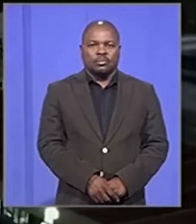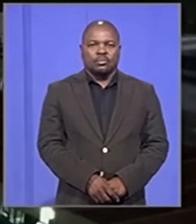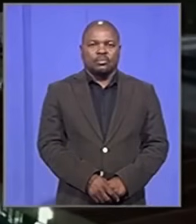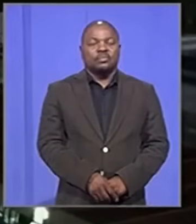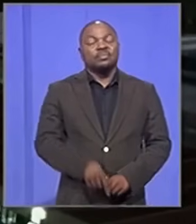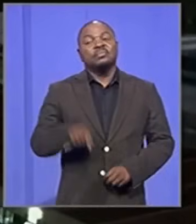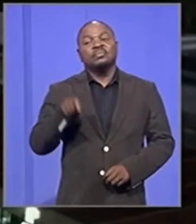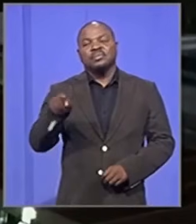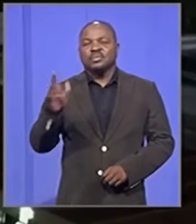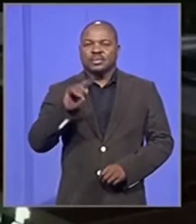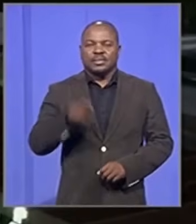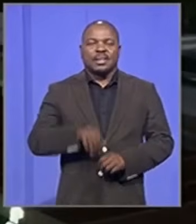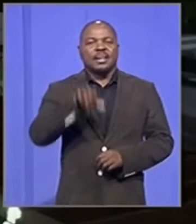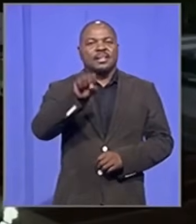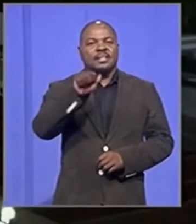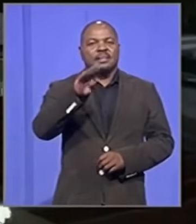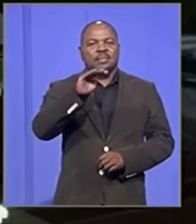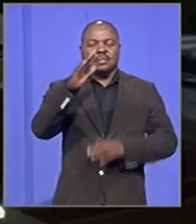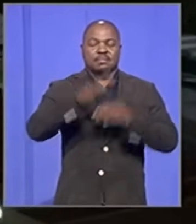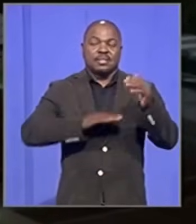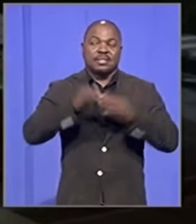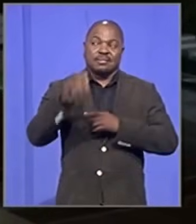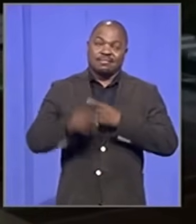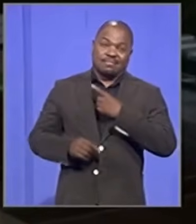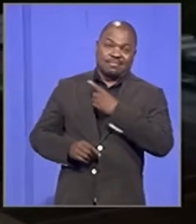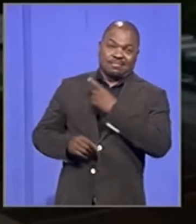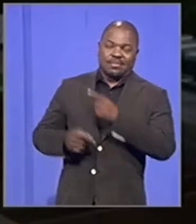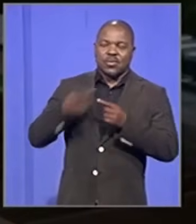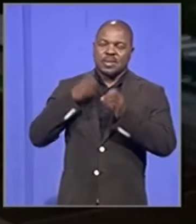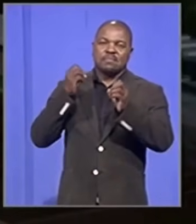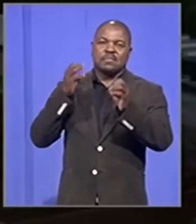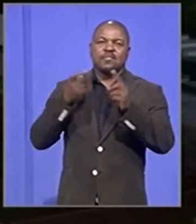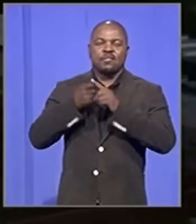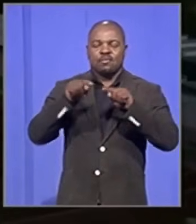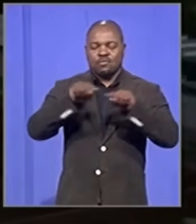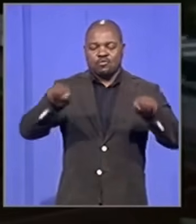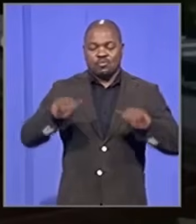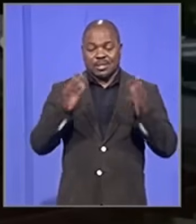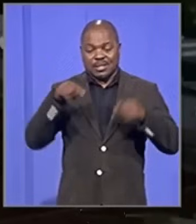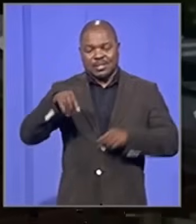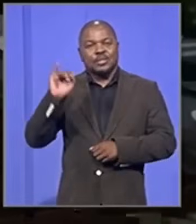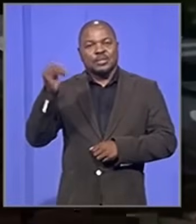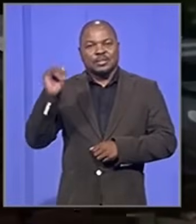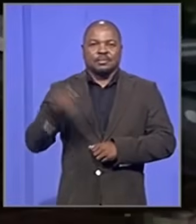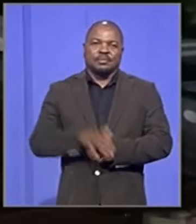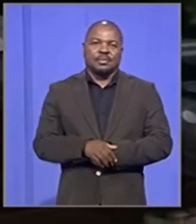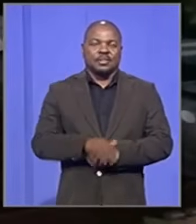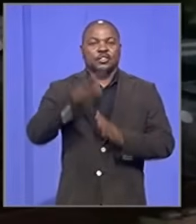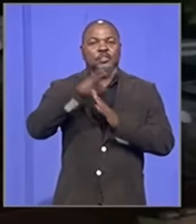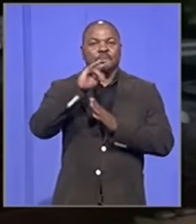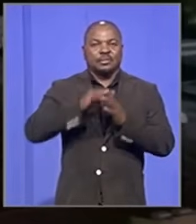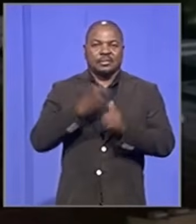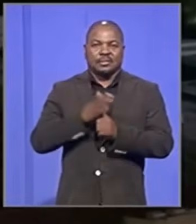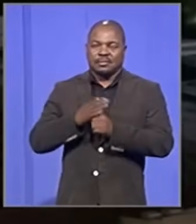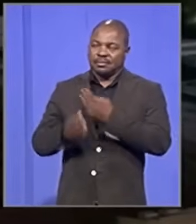Se ke seswantšho sa moago wa SABC Auckland Park mo re gašang gona ka Studio 10 Johannesburg. Pele ke dihlogo.